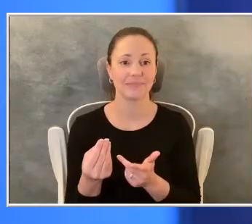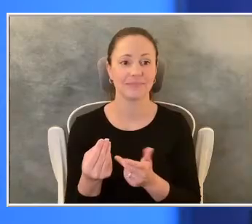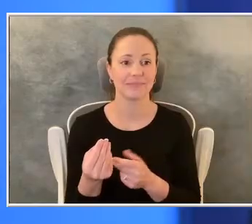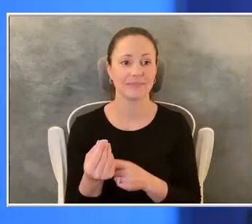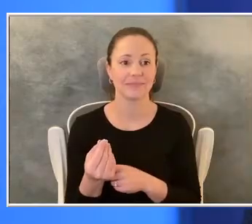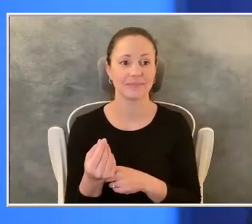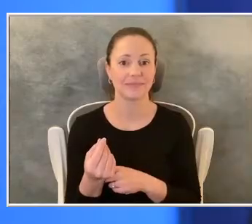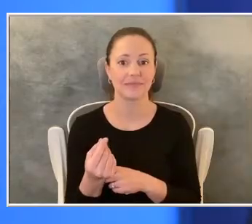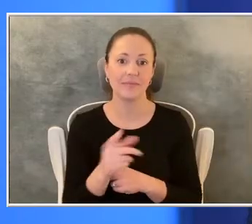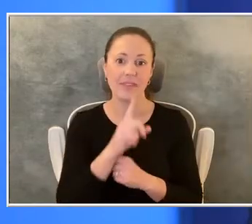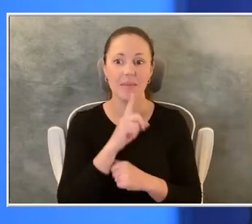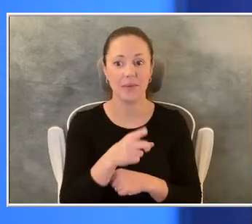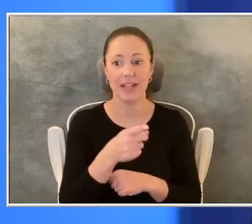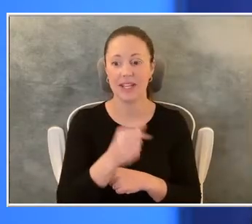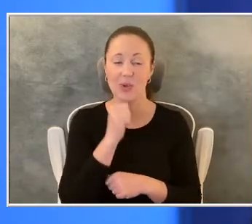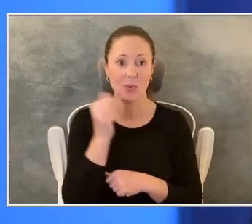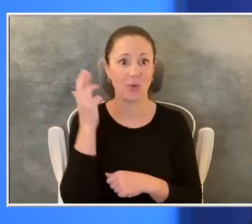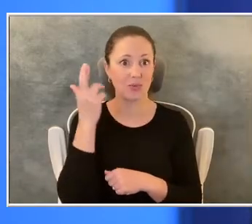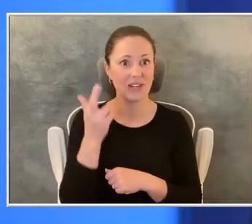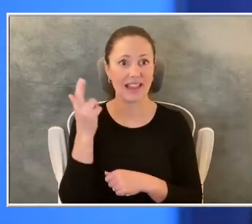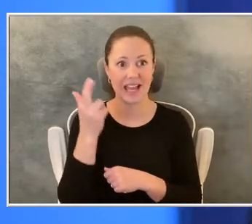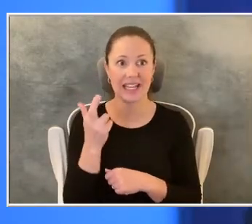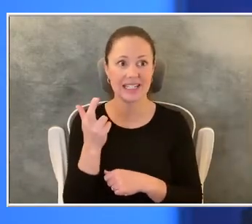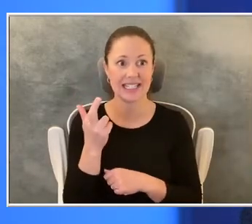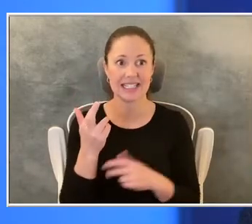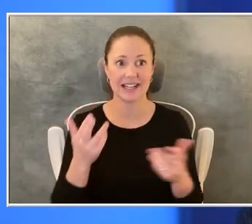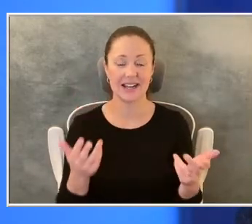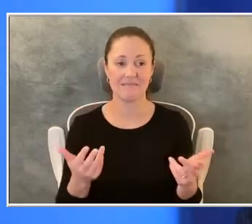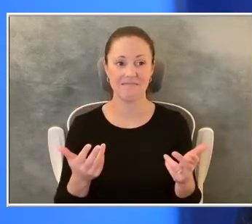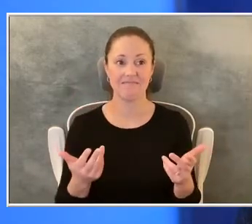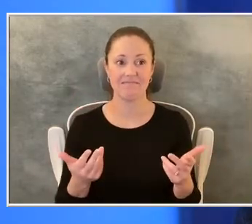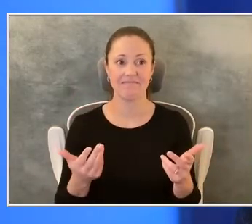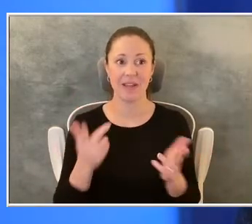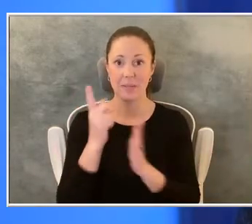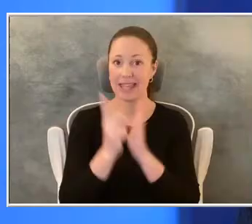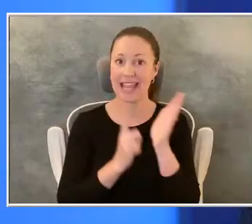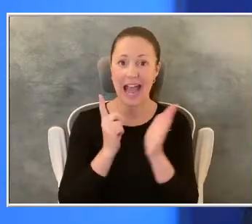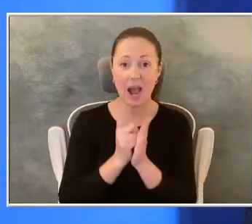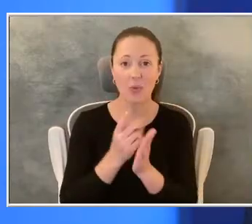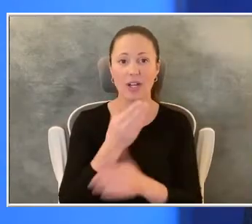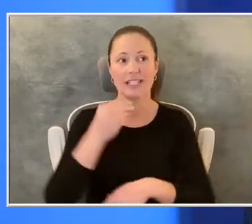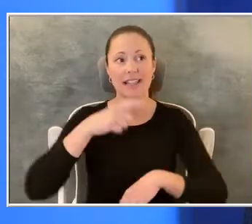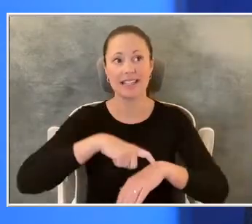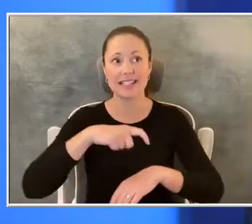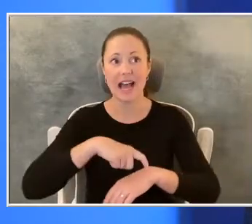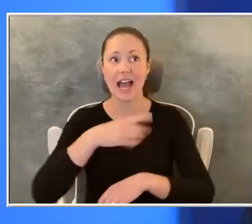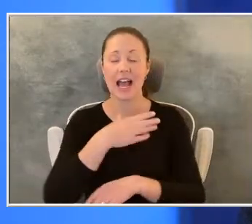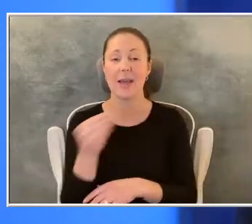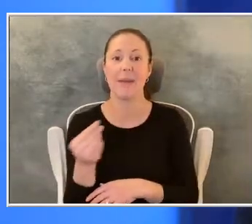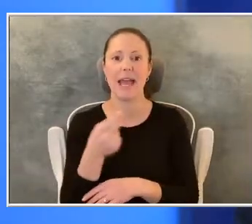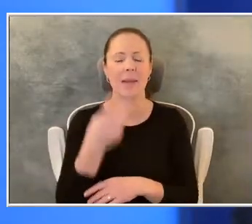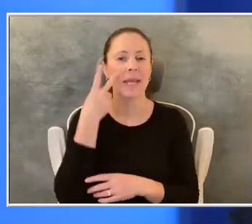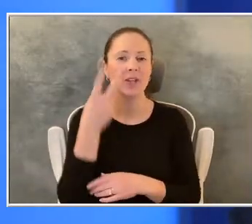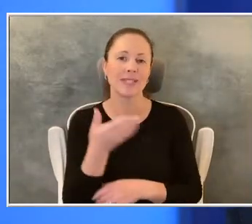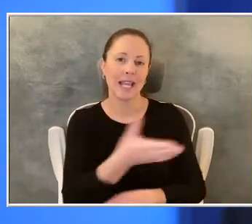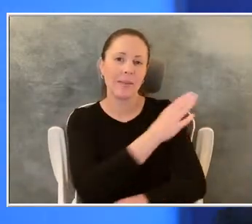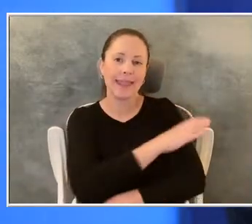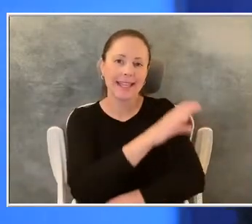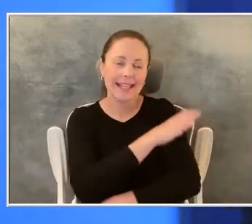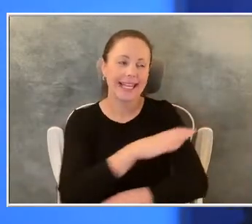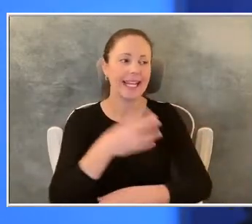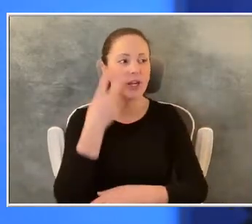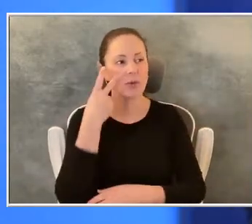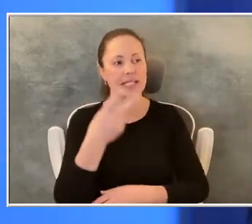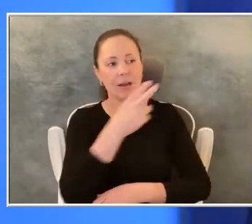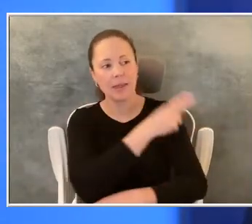really realize, you know, I mean, the hours and the time. You know, you see them in the clinic, you see them in the hospital.